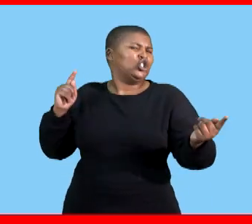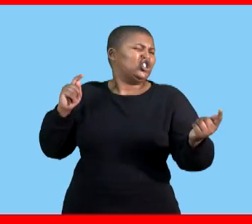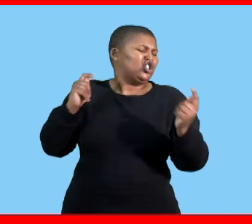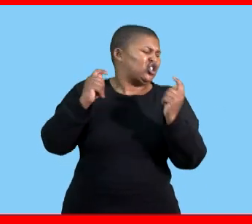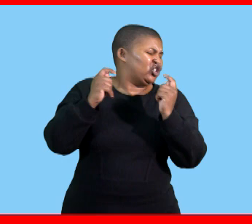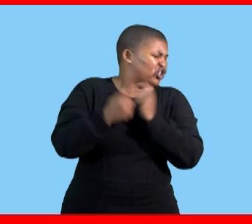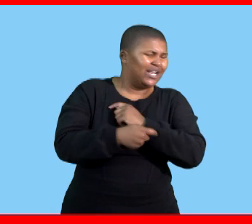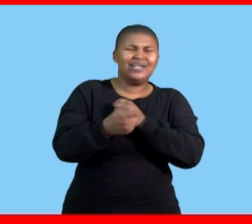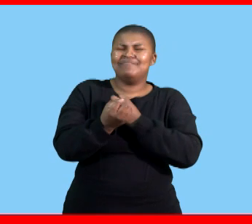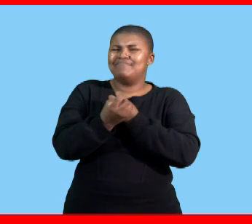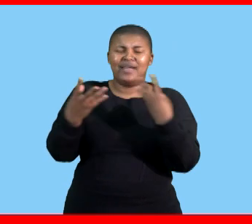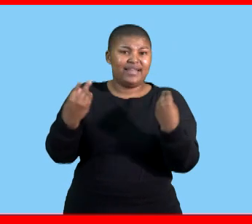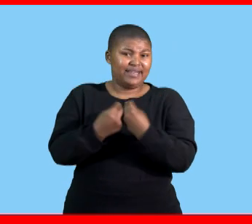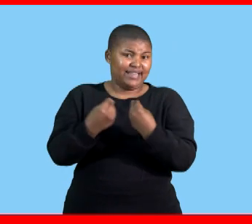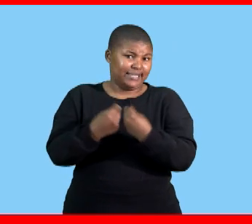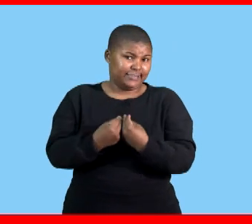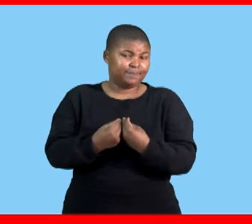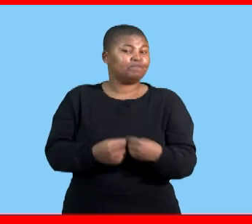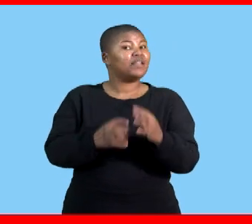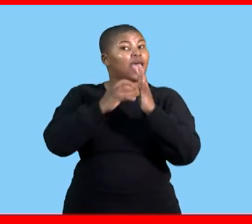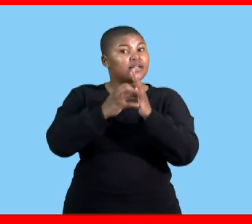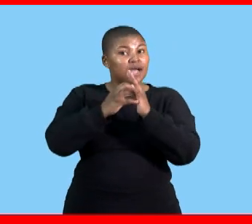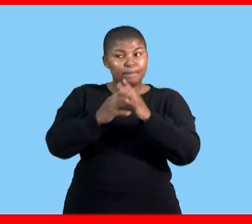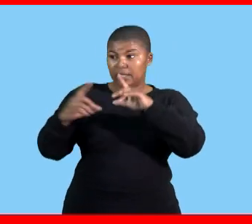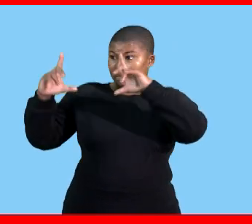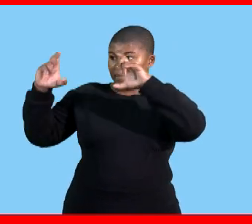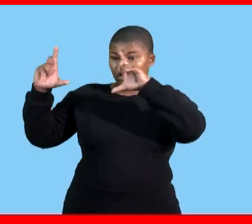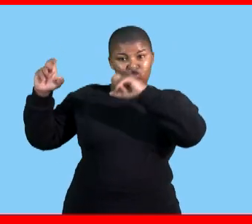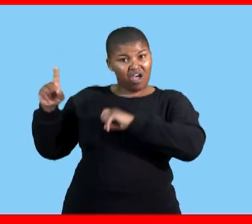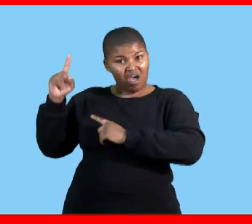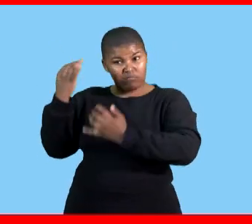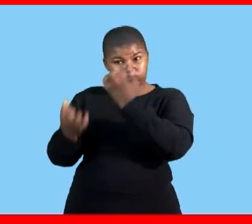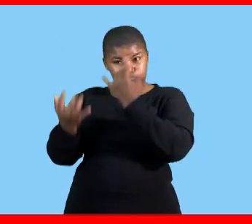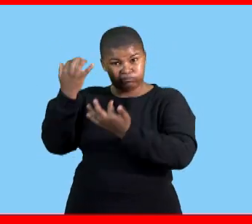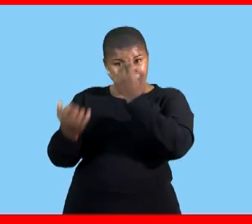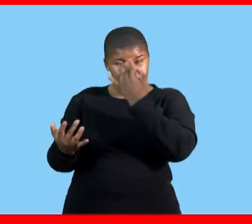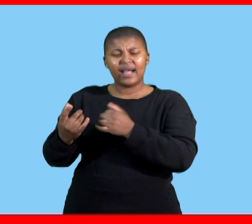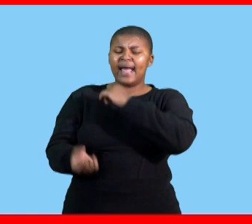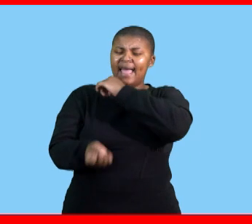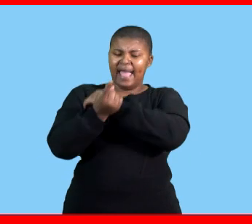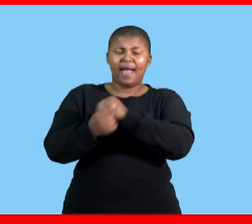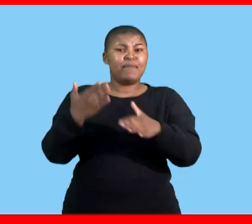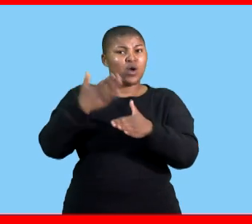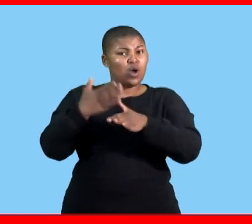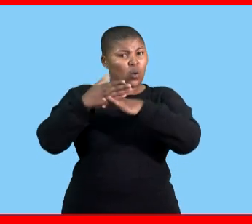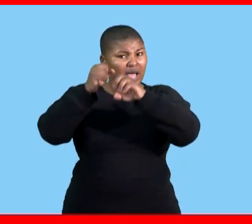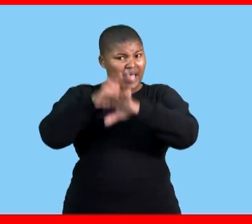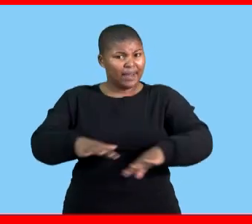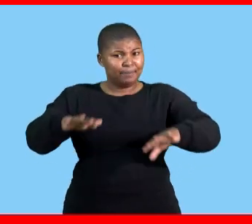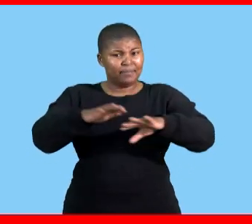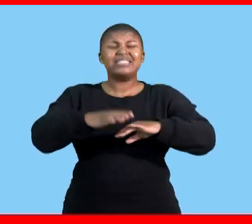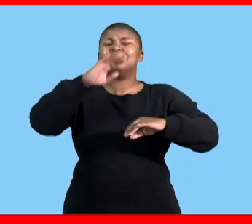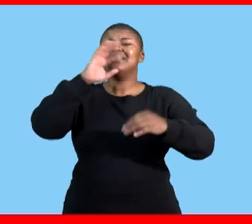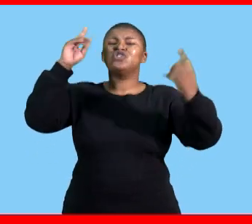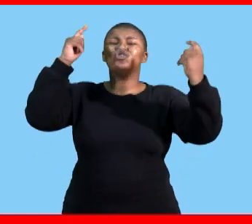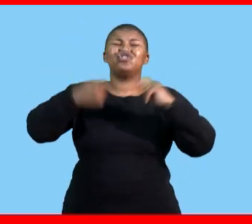previously, if there is a fire in the workplace, it causes a major change because it means that we are no longer able